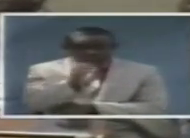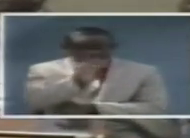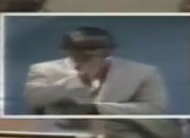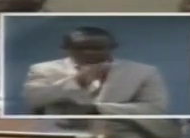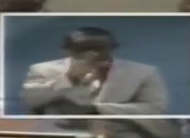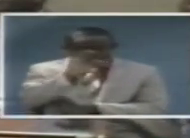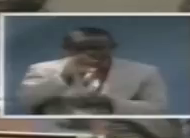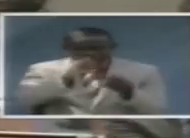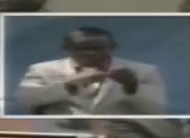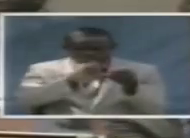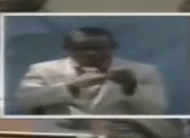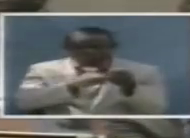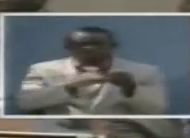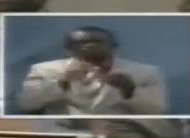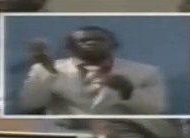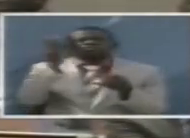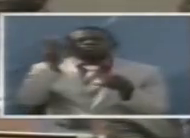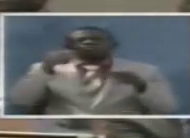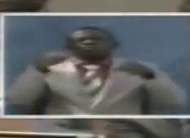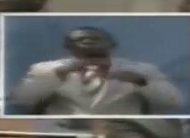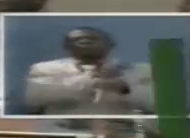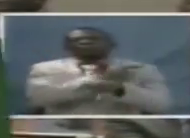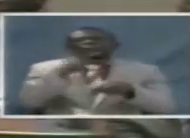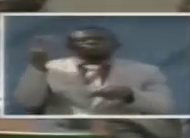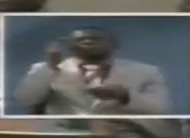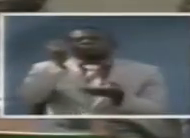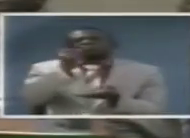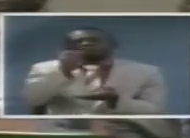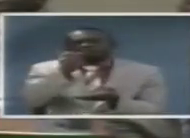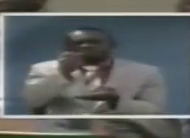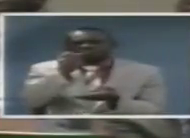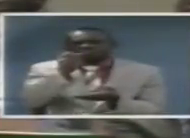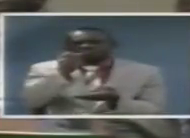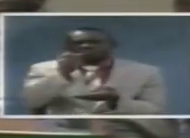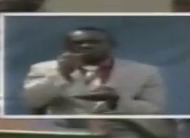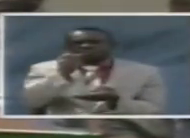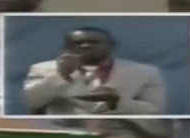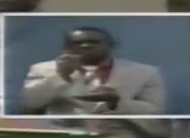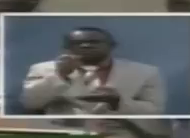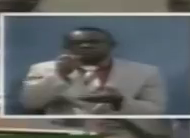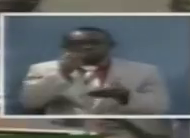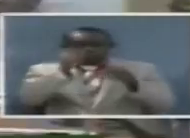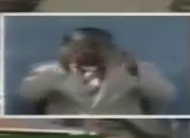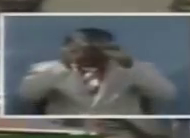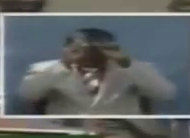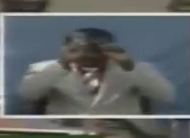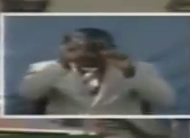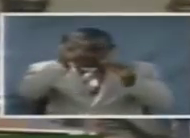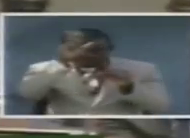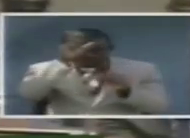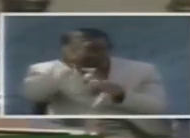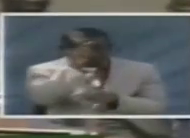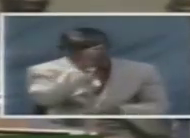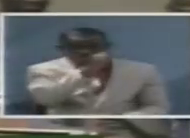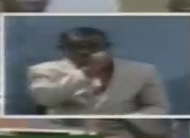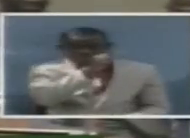September 2017. Sir, I'm a bearer of a message from His Excellency,